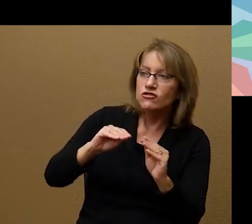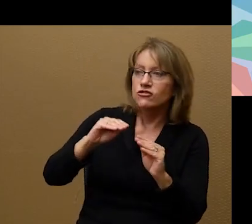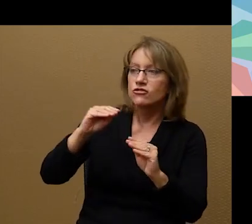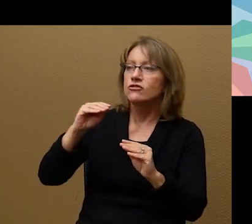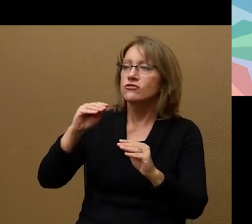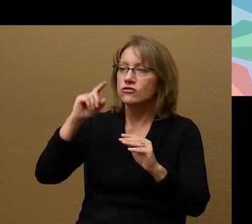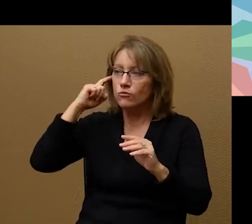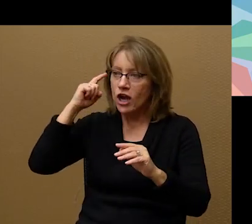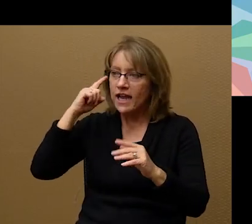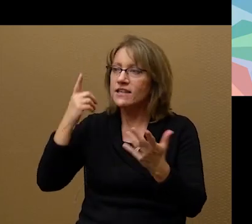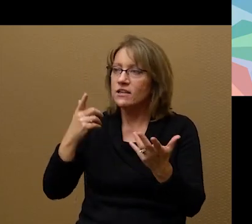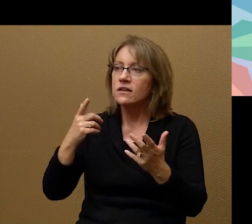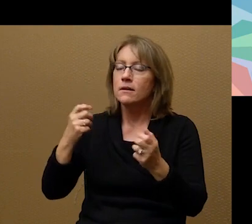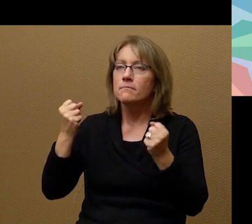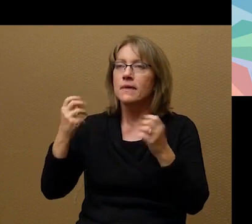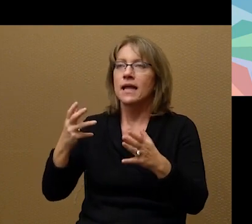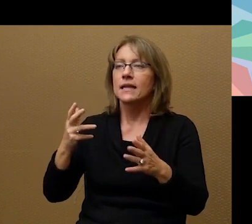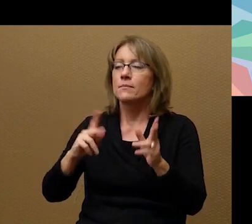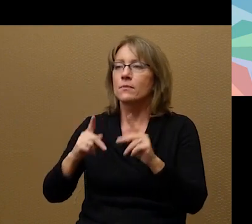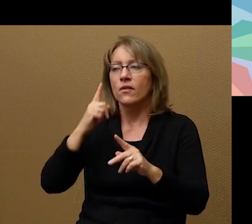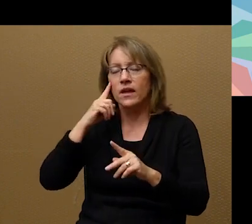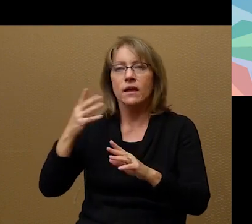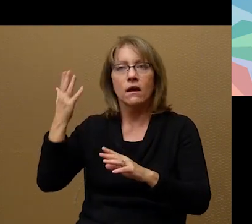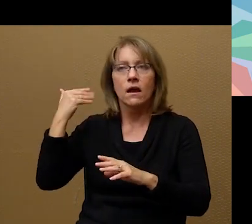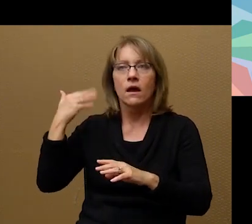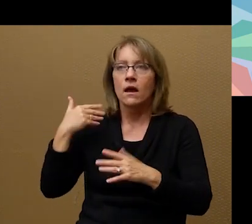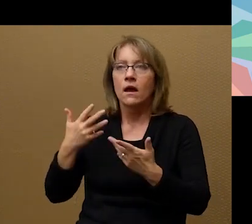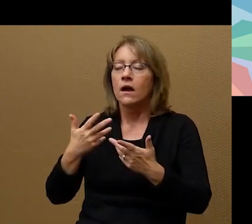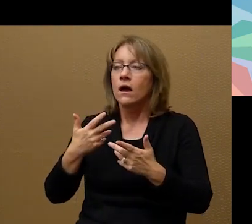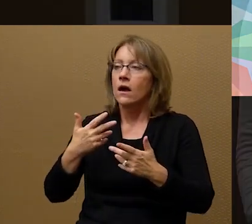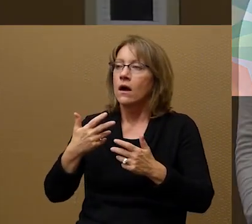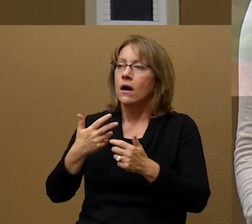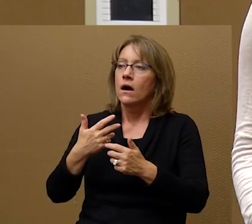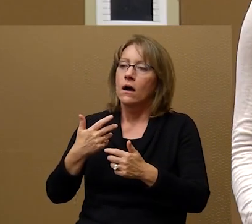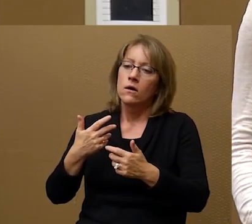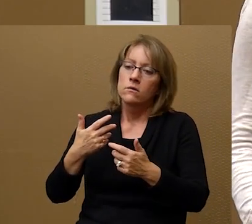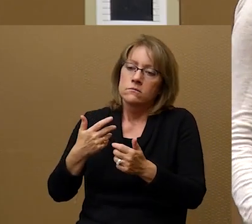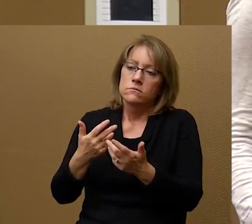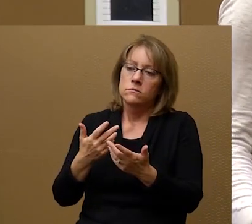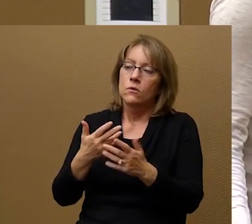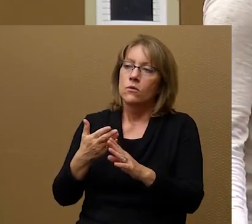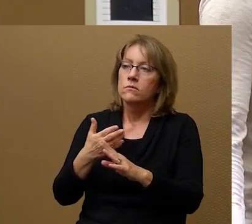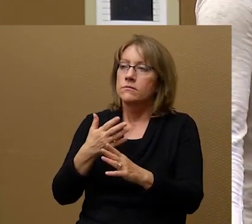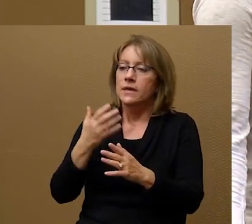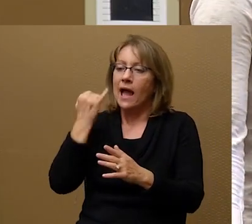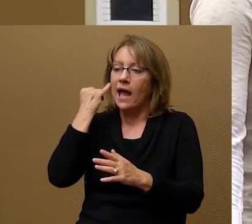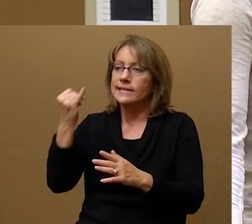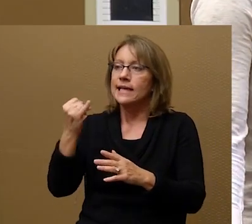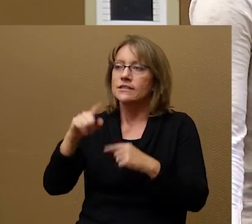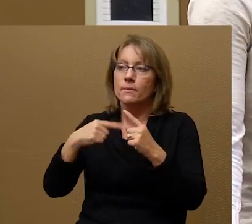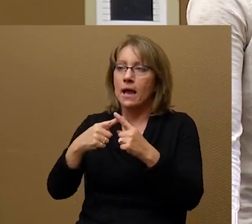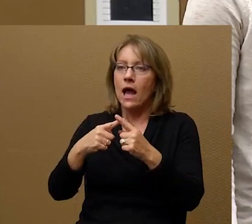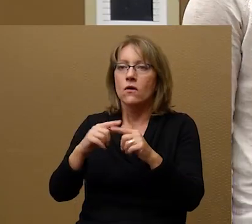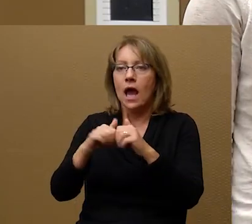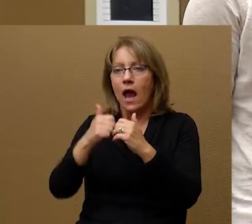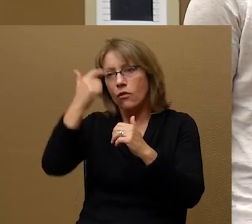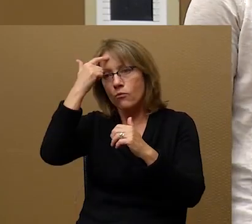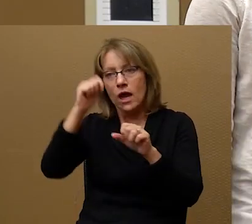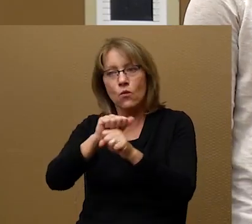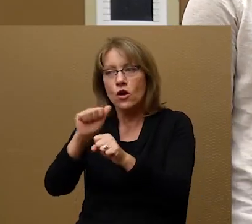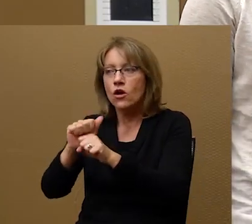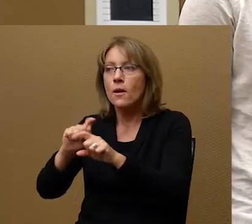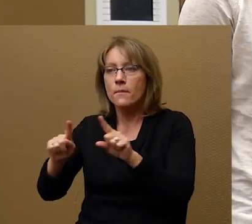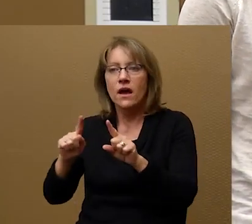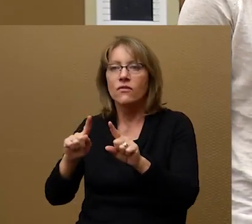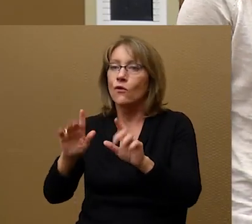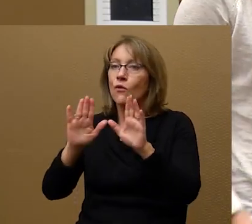so many preconceived notions that we have about everything. But the really great thing is that we can